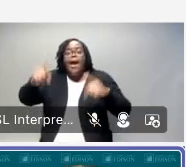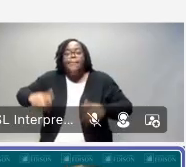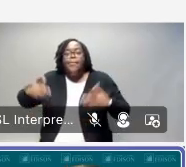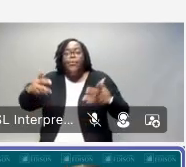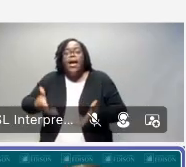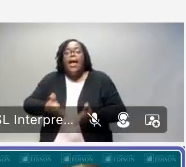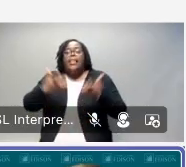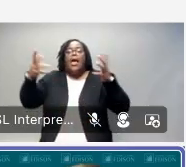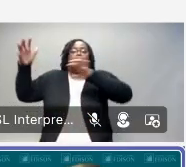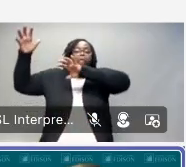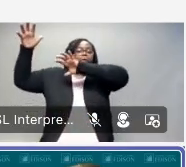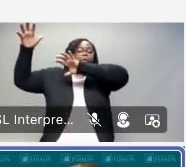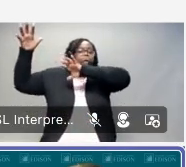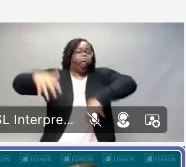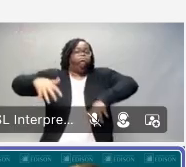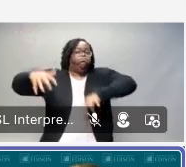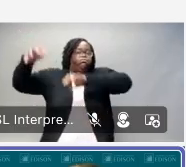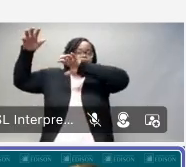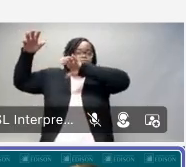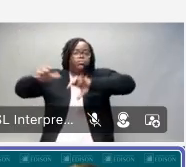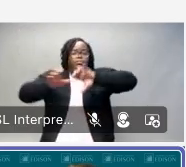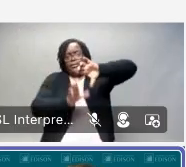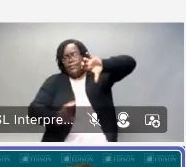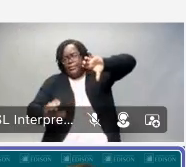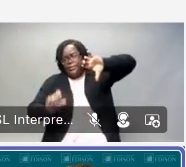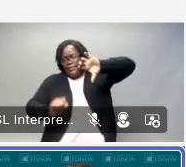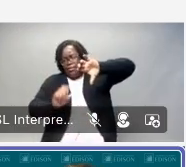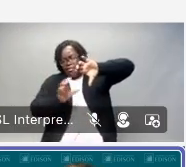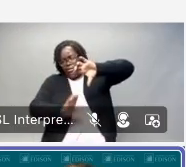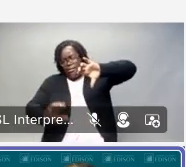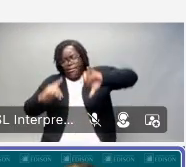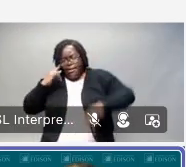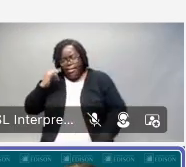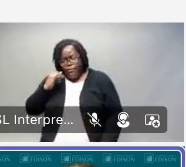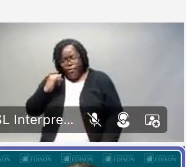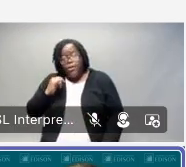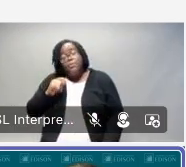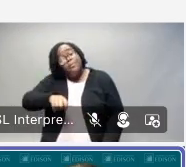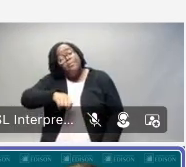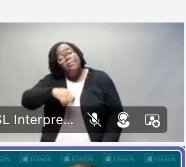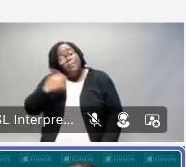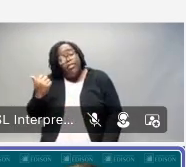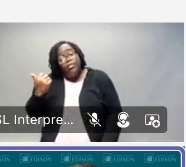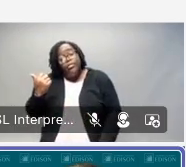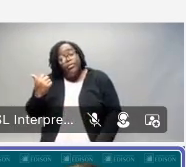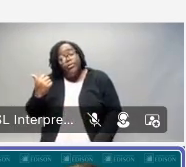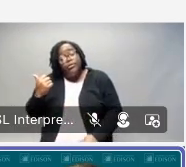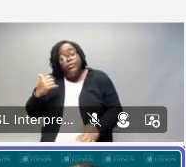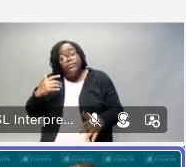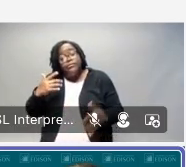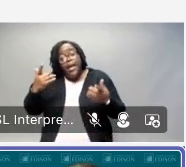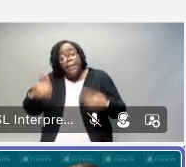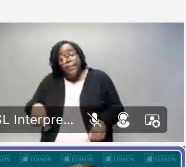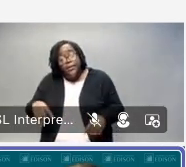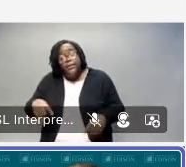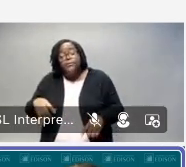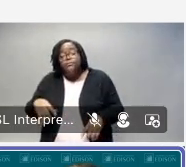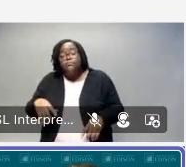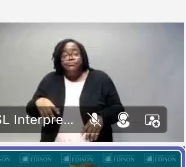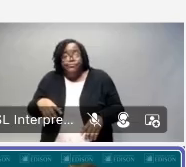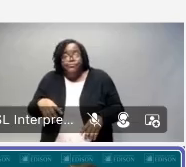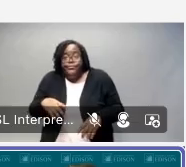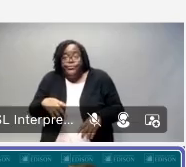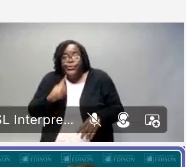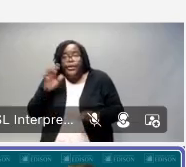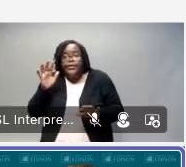of precipitation across Southern California. But we've had some other strong El Nino events that resulted in